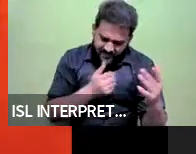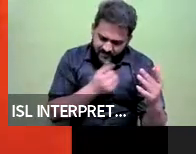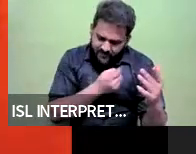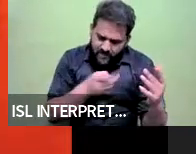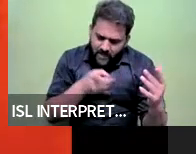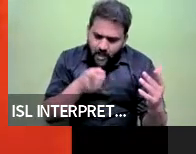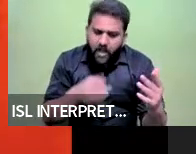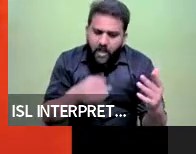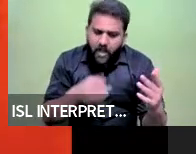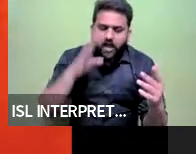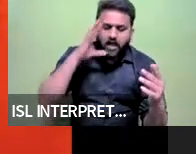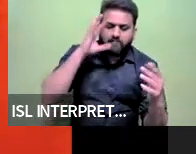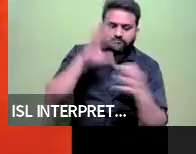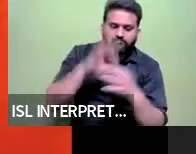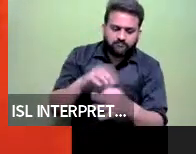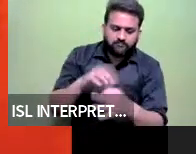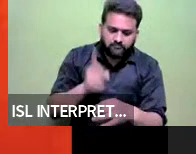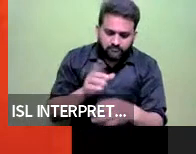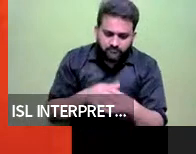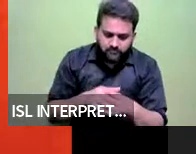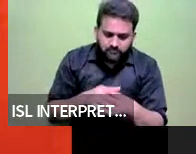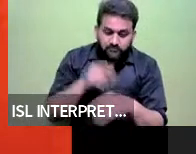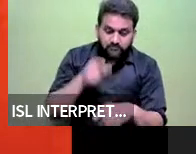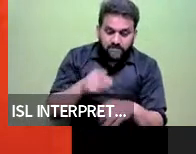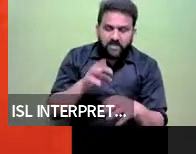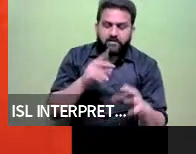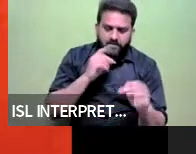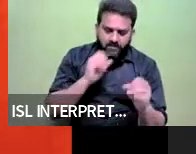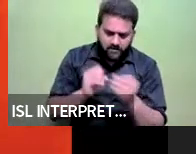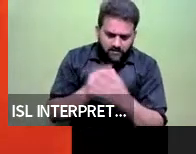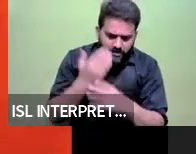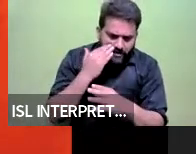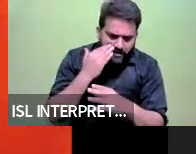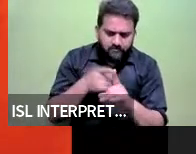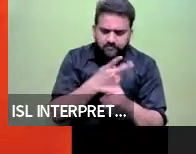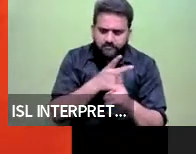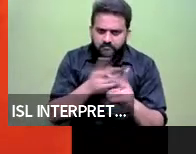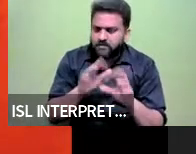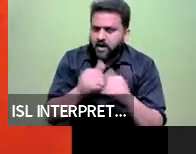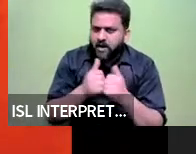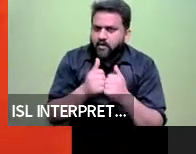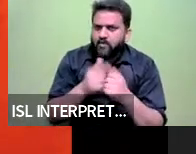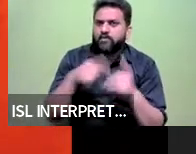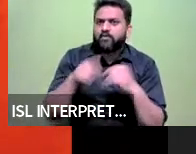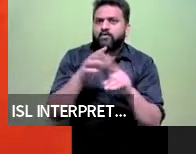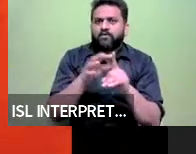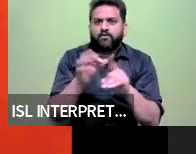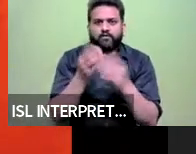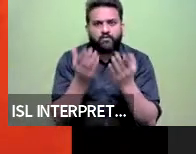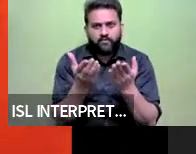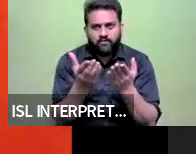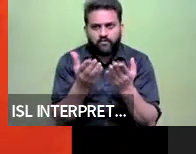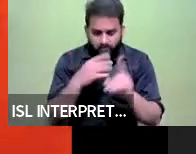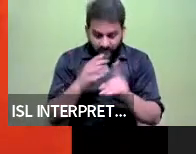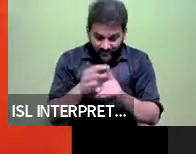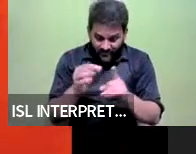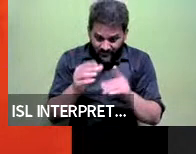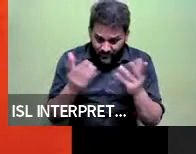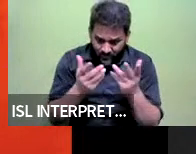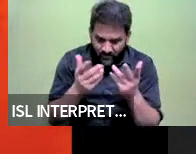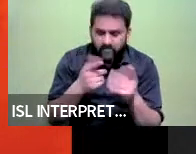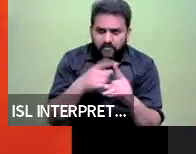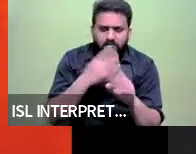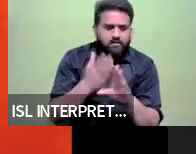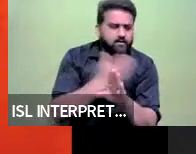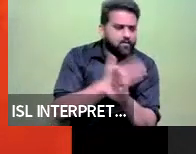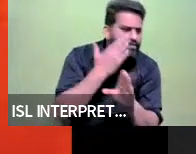that case. It will establish the credibility about yourself, that you know what you are doing, which case you are using, and